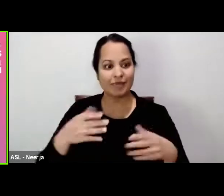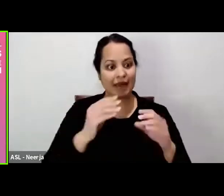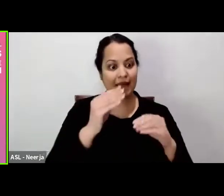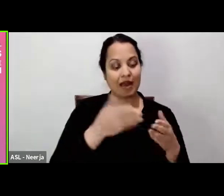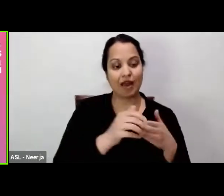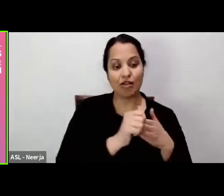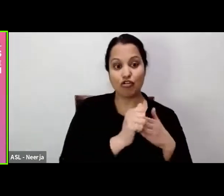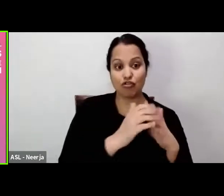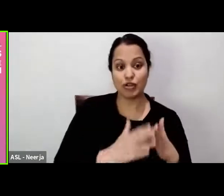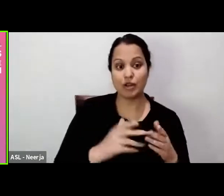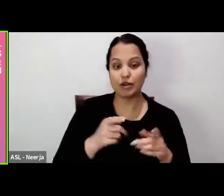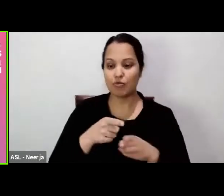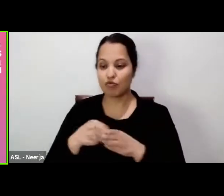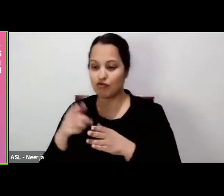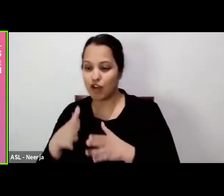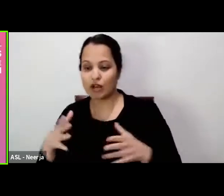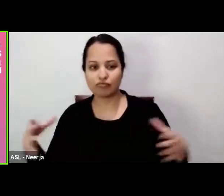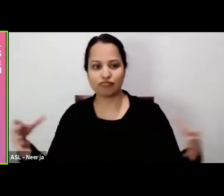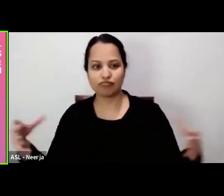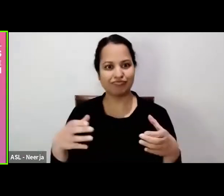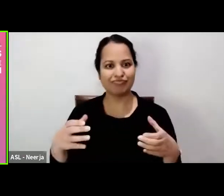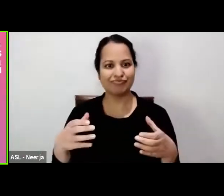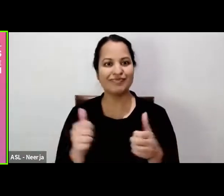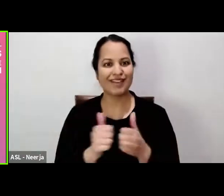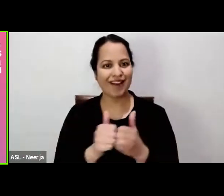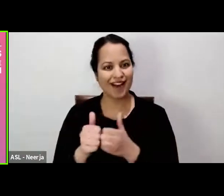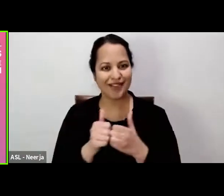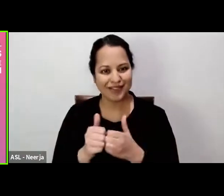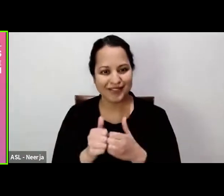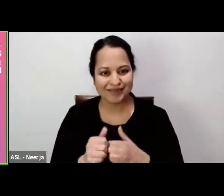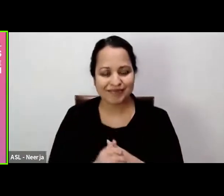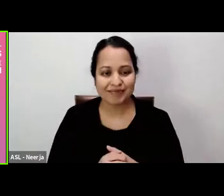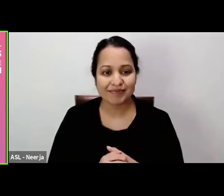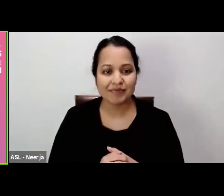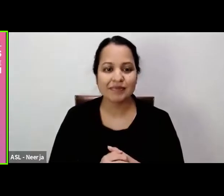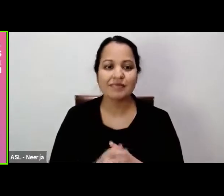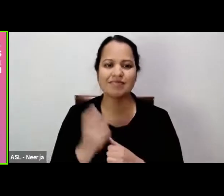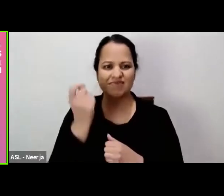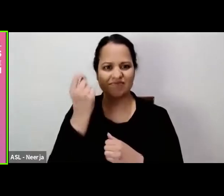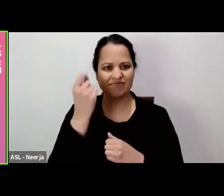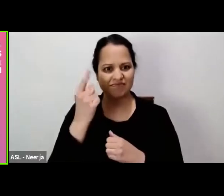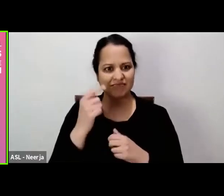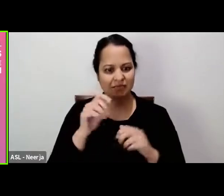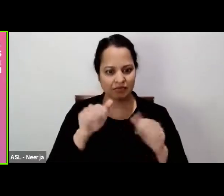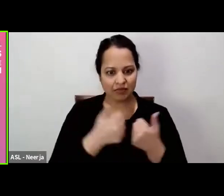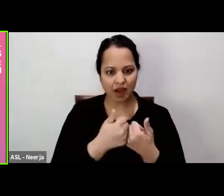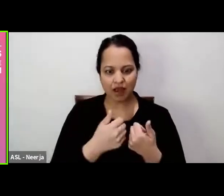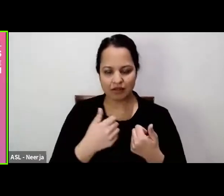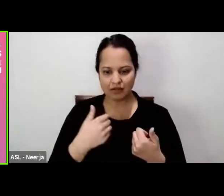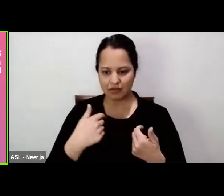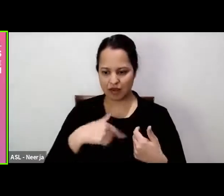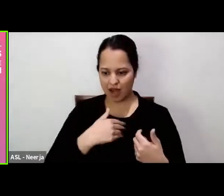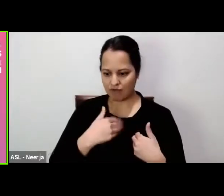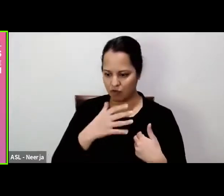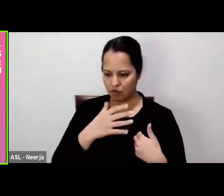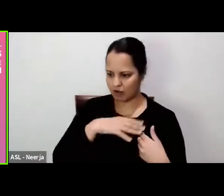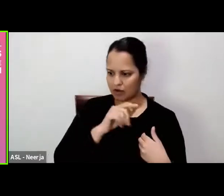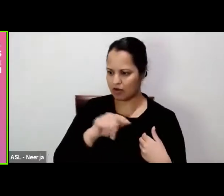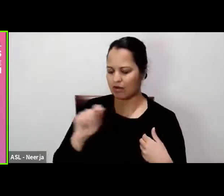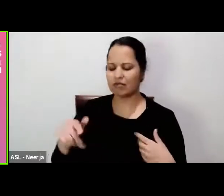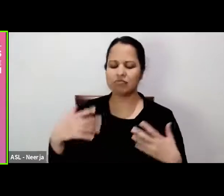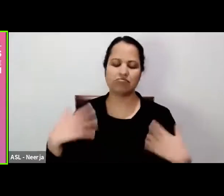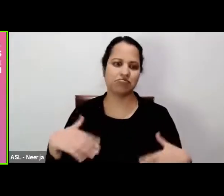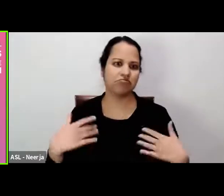professionals together. The challenges that women face today are unprecedented. With